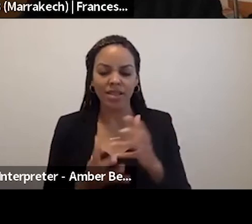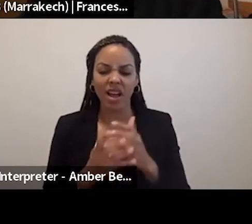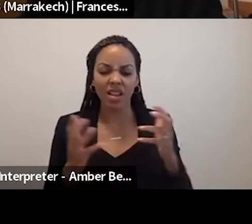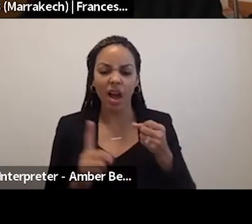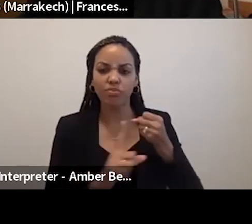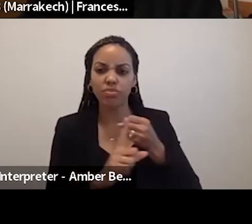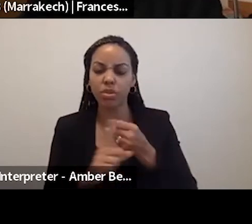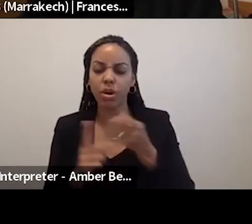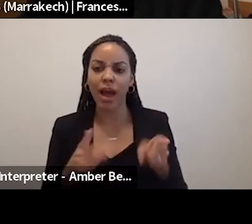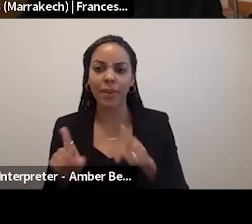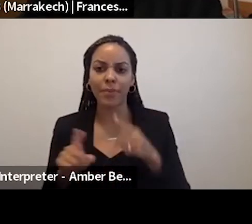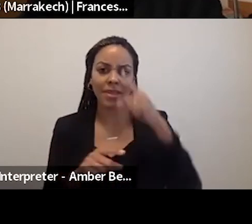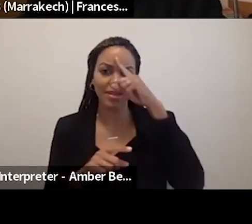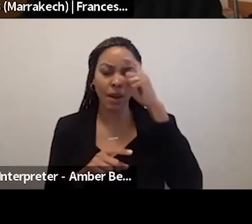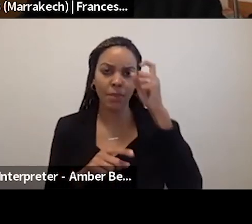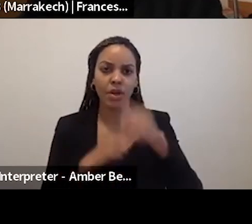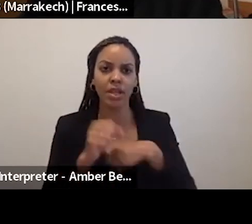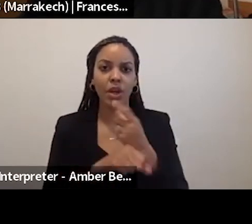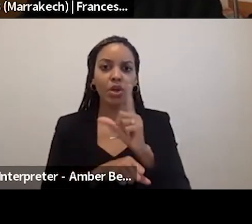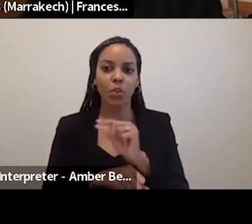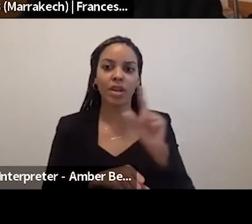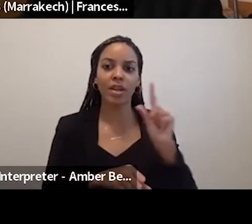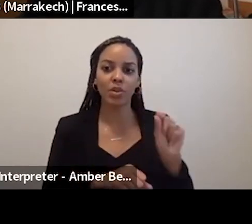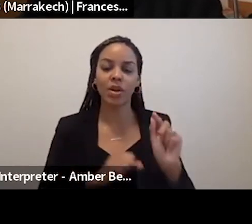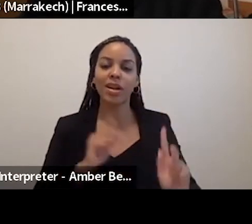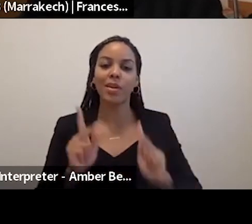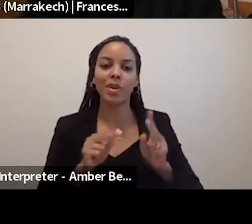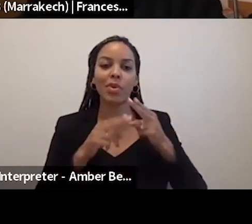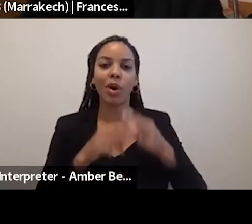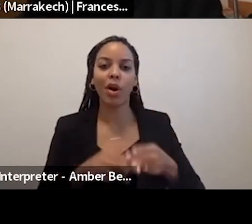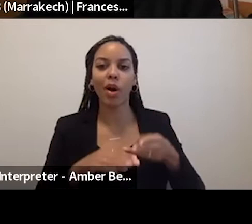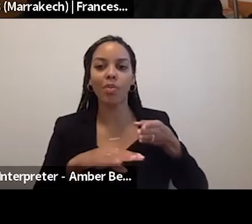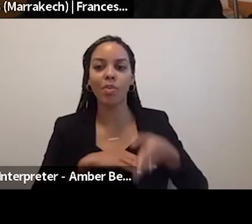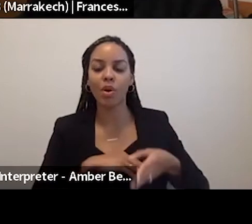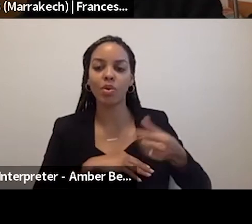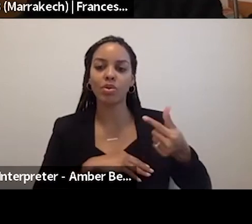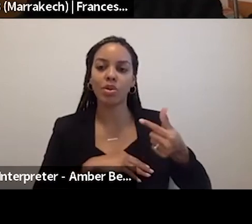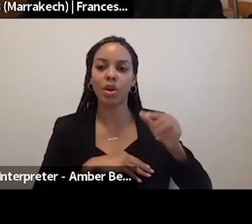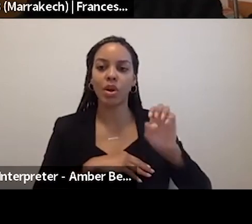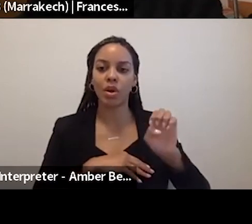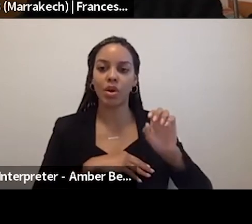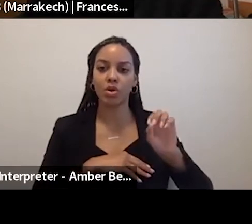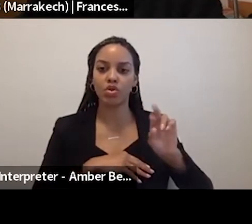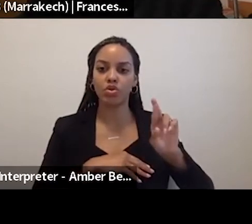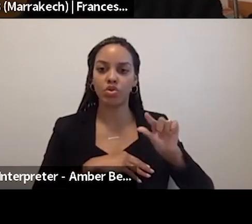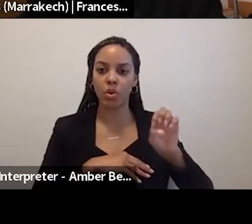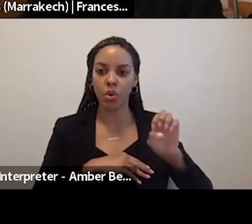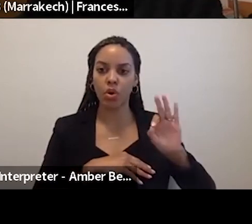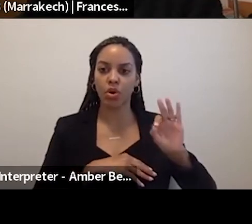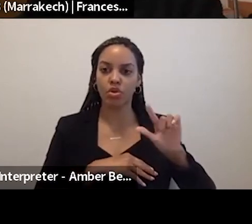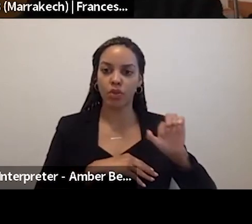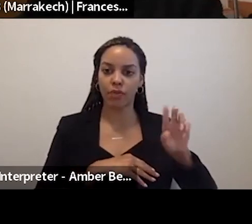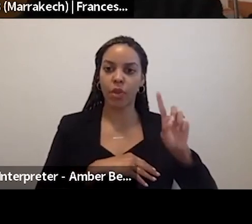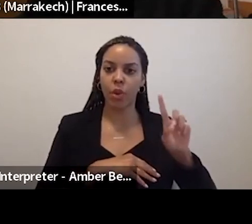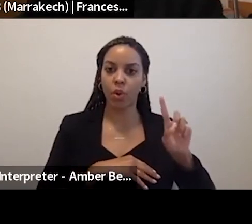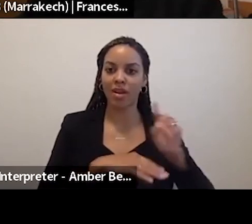summer 2020, people refer to as the post-George Floyd effect. And so I'm wondering, for all of your organizations, how are you working